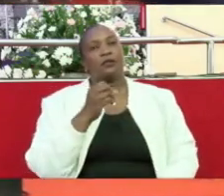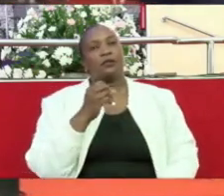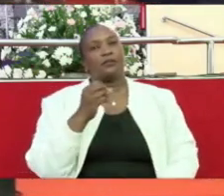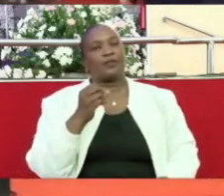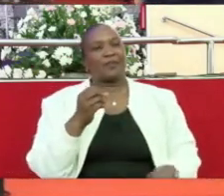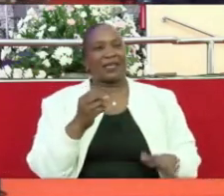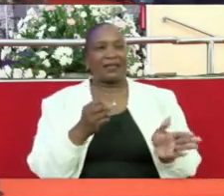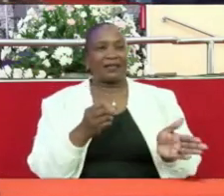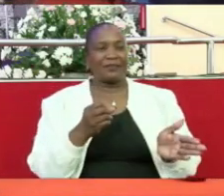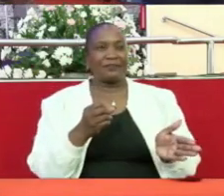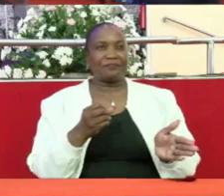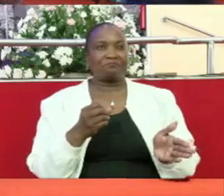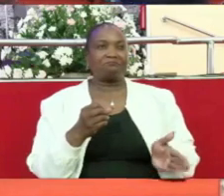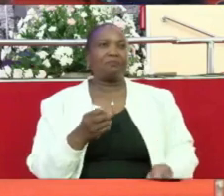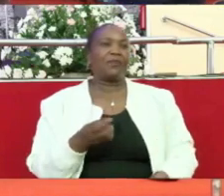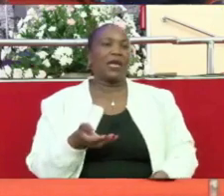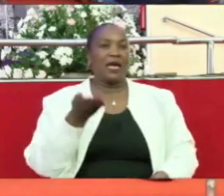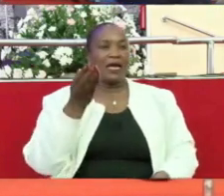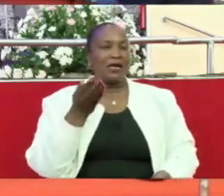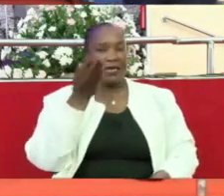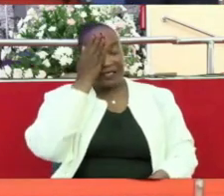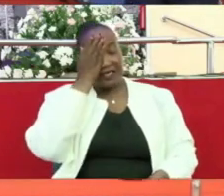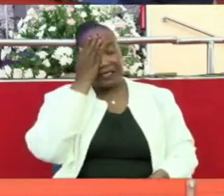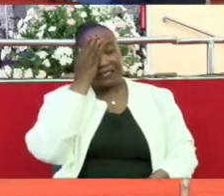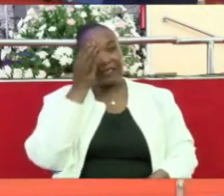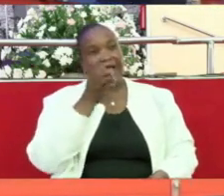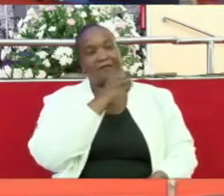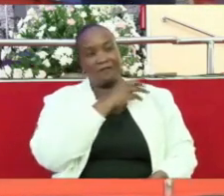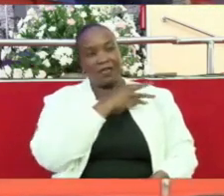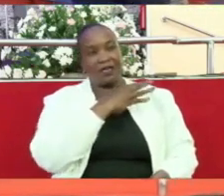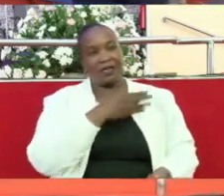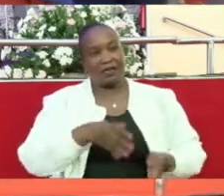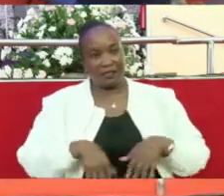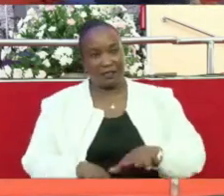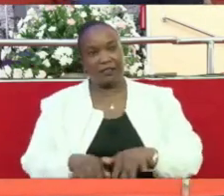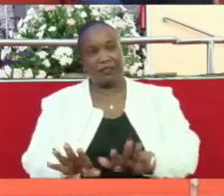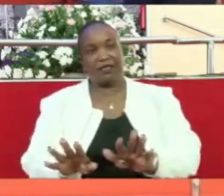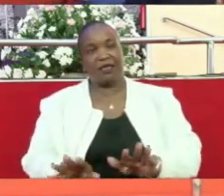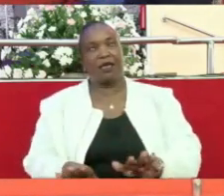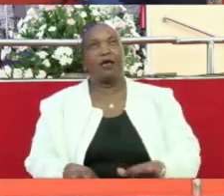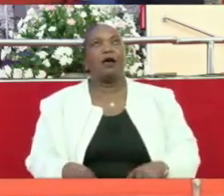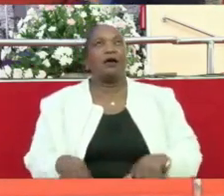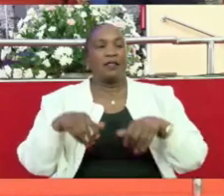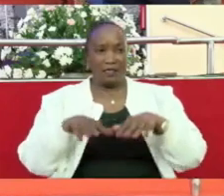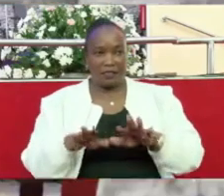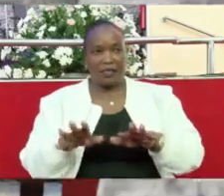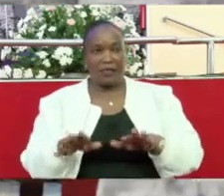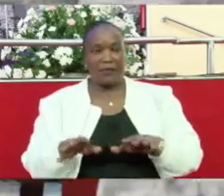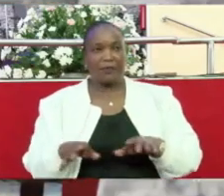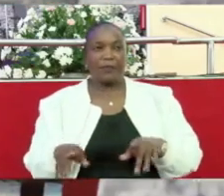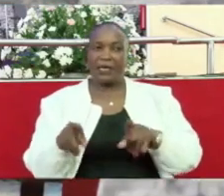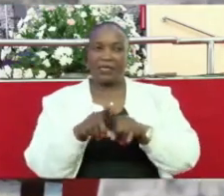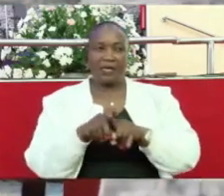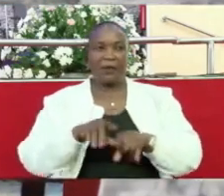was the Red Sea, kwa sababu palikuwa na Bahari Shamu, which was a mountain before them. Ilikuwa ni mlima kwao. But when I thought of this coming